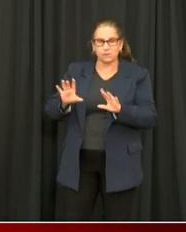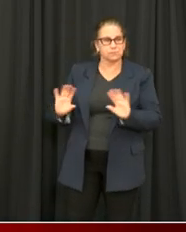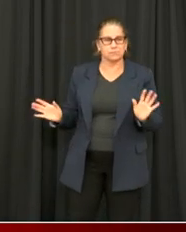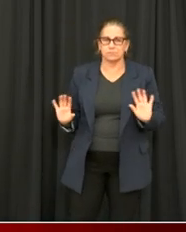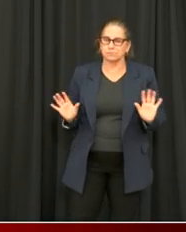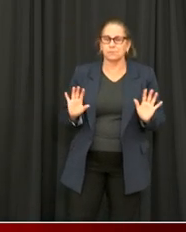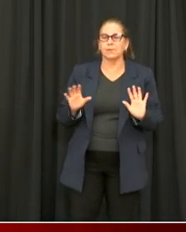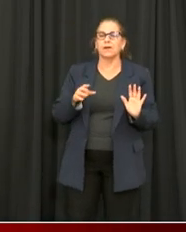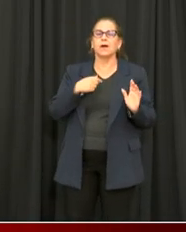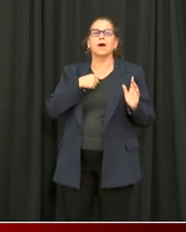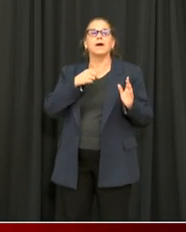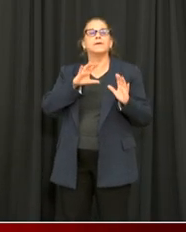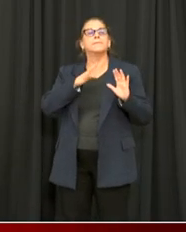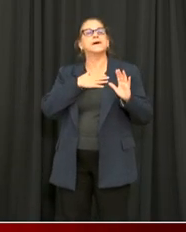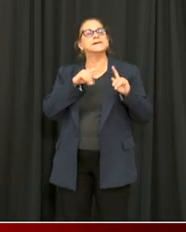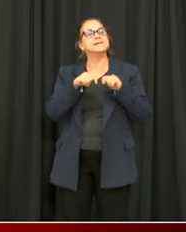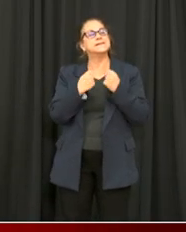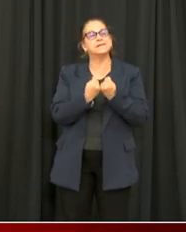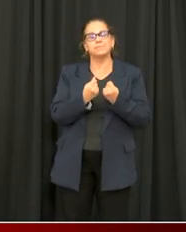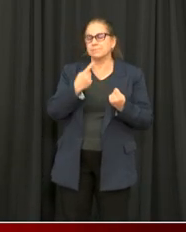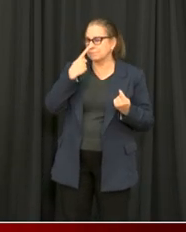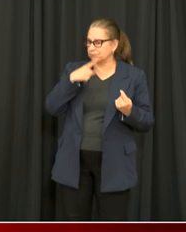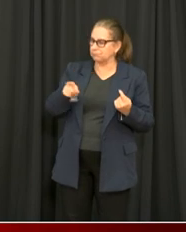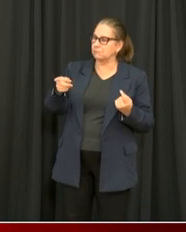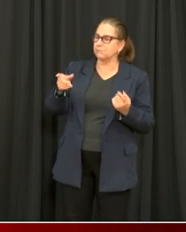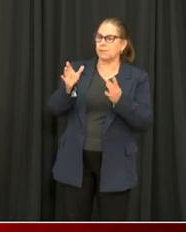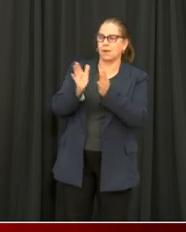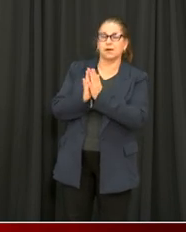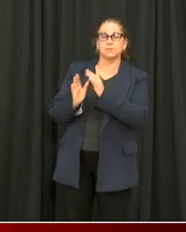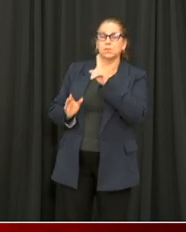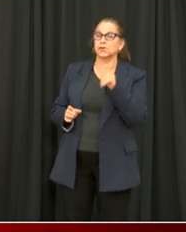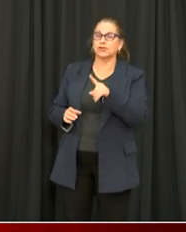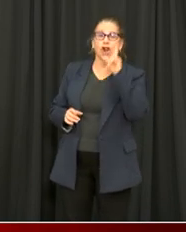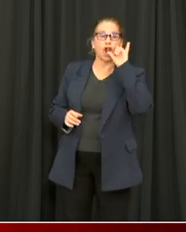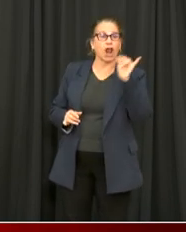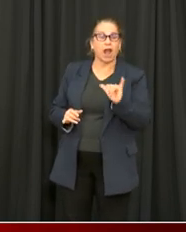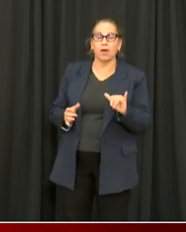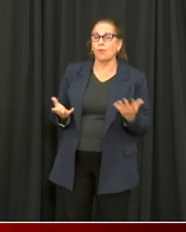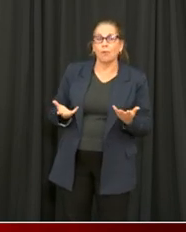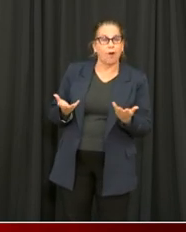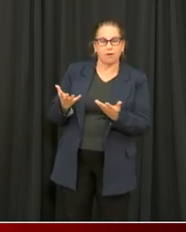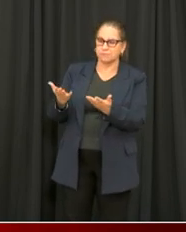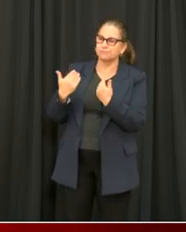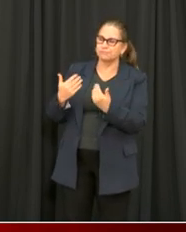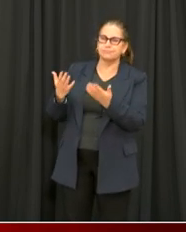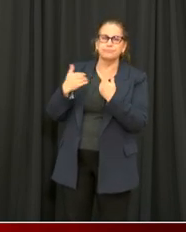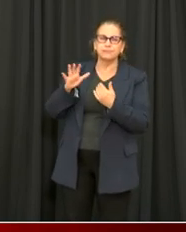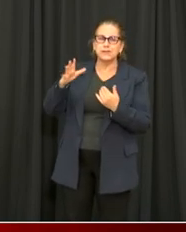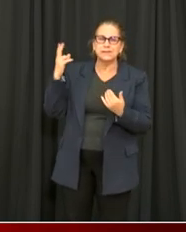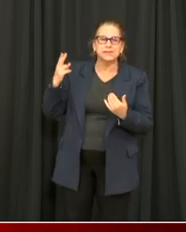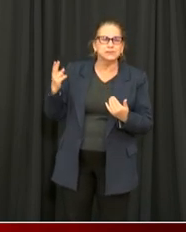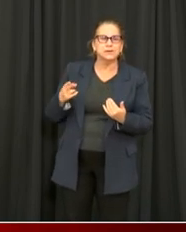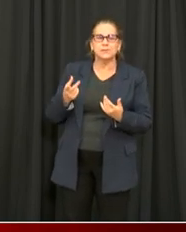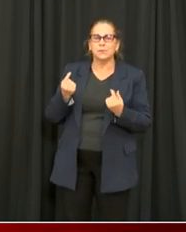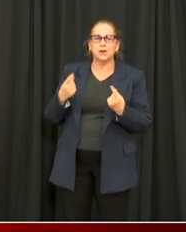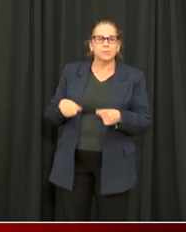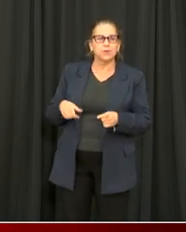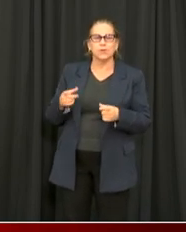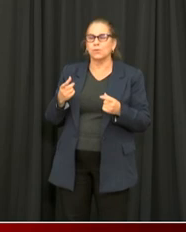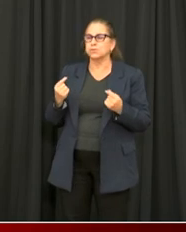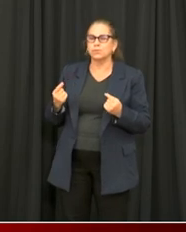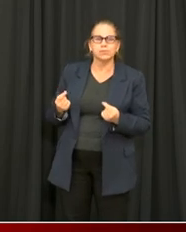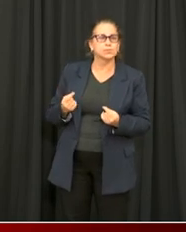a history of their past activities. If someone does not tell us that they went to a First Amendment activity, we